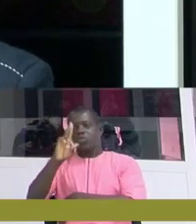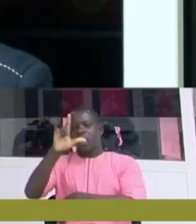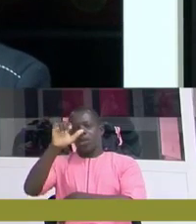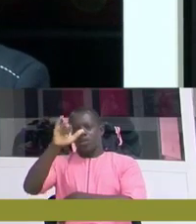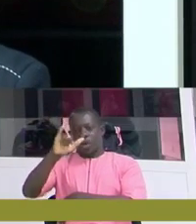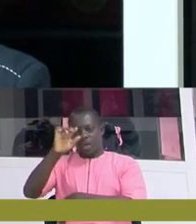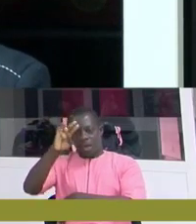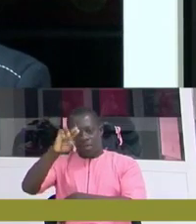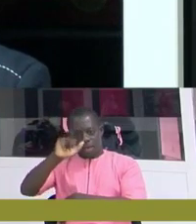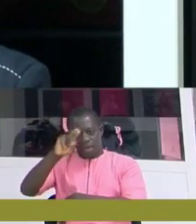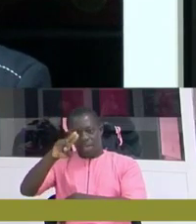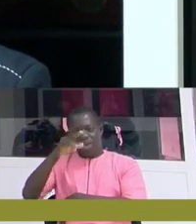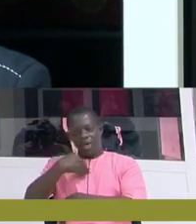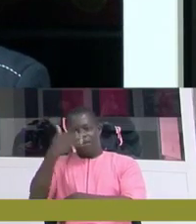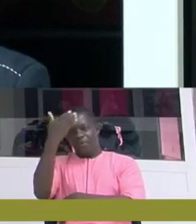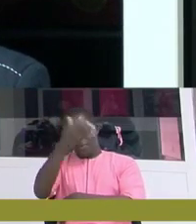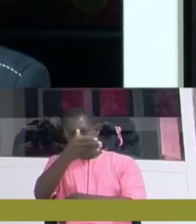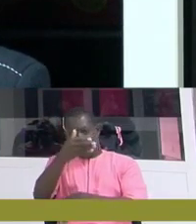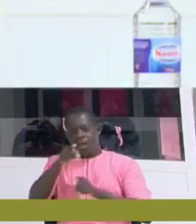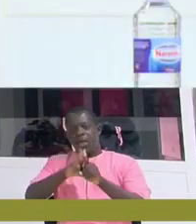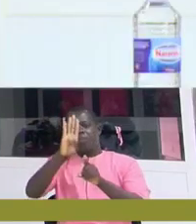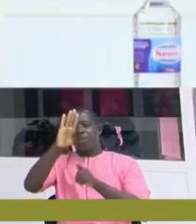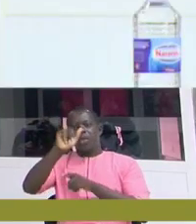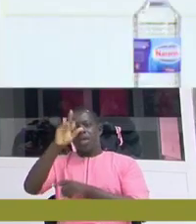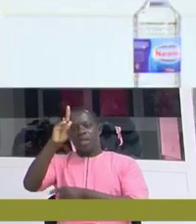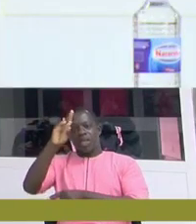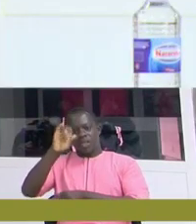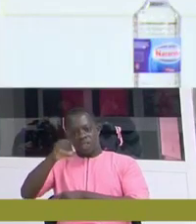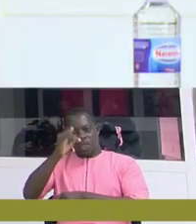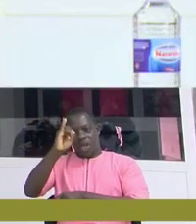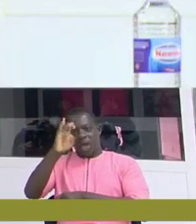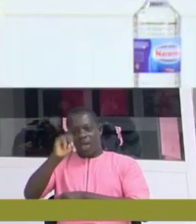door watching. Tell us what happened. He said to Kajali